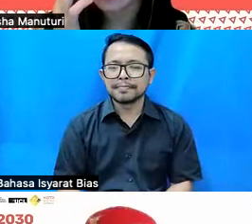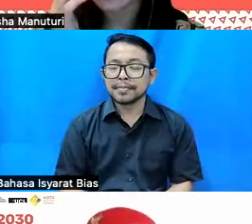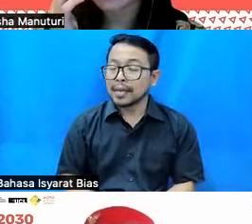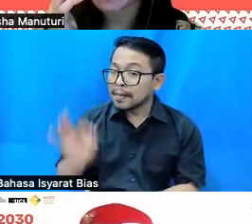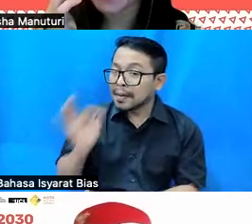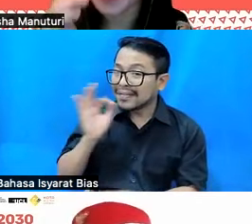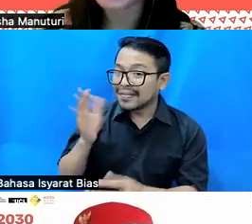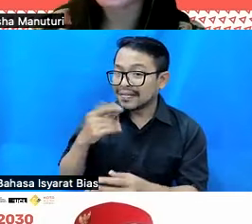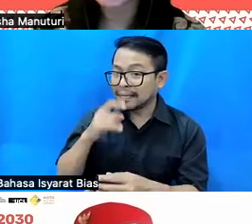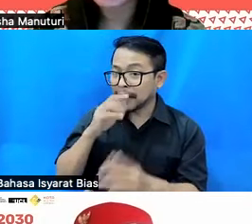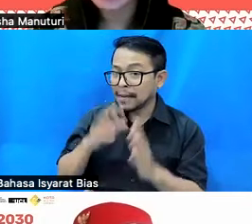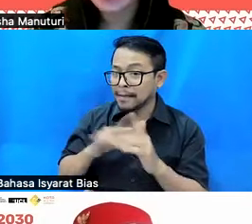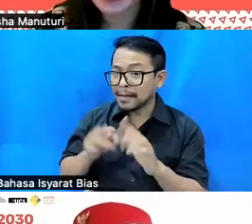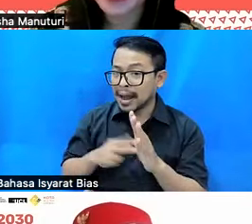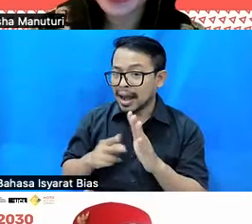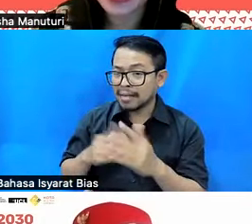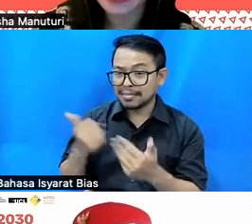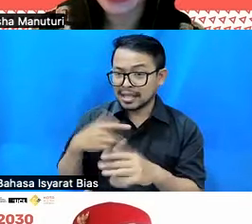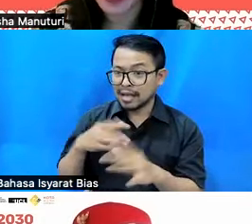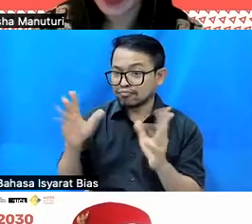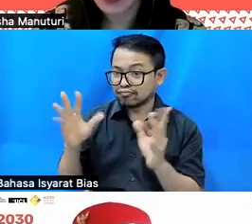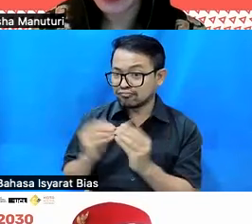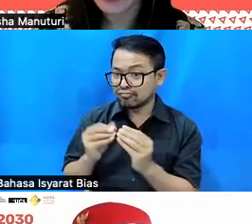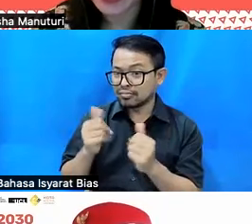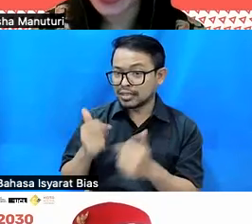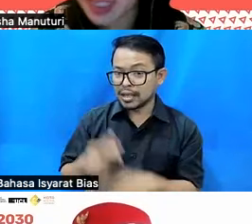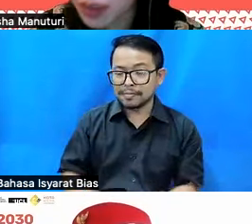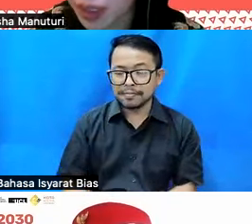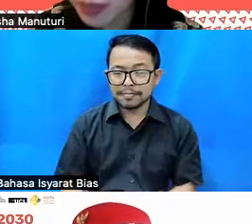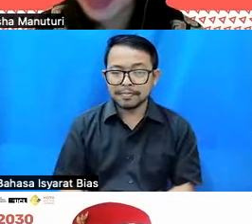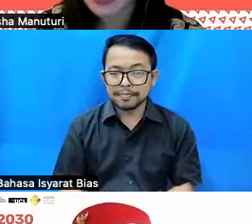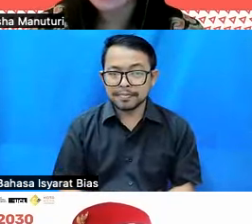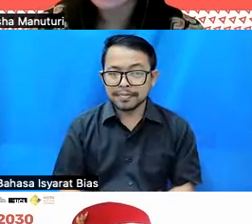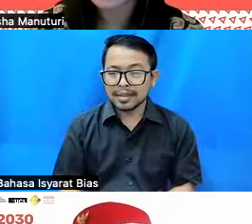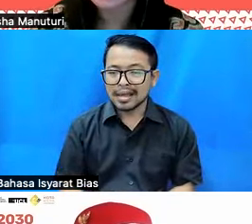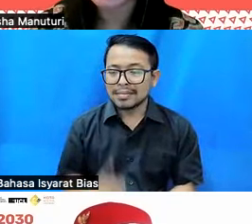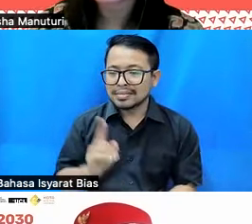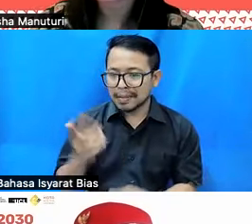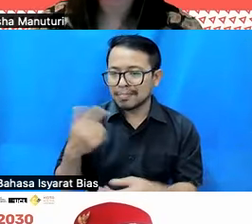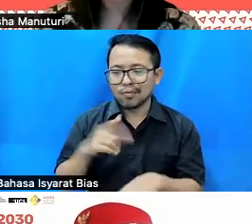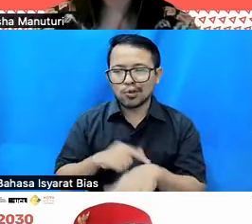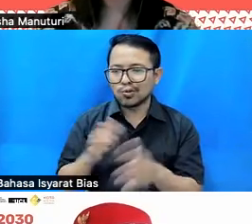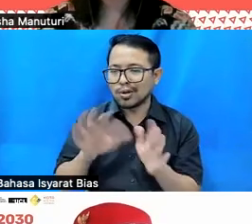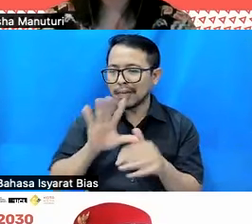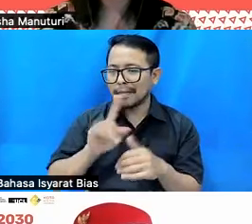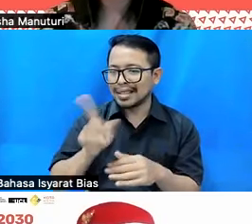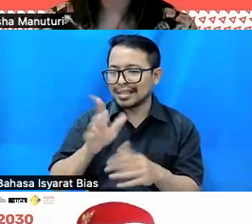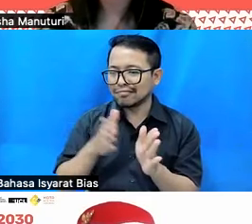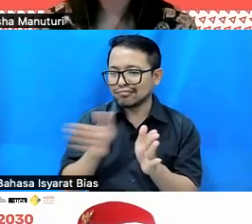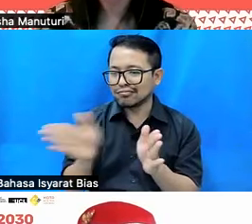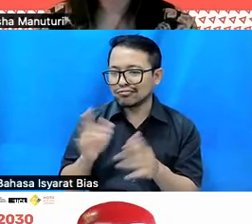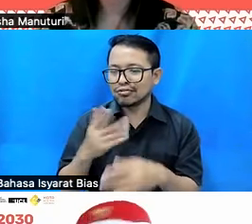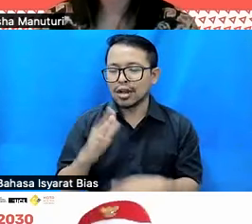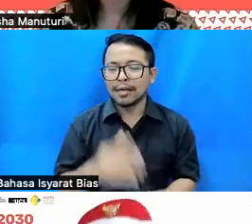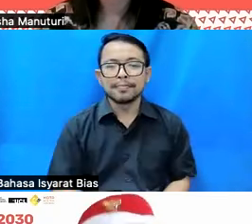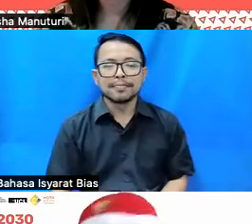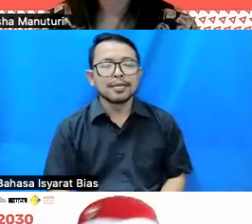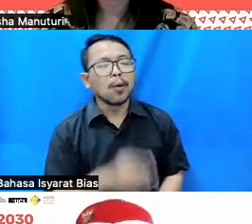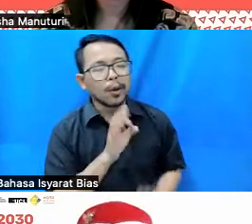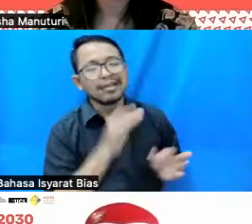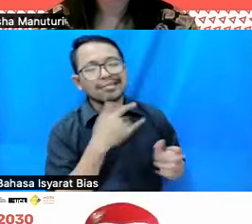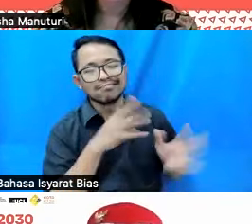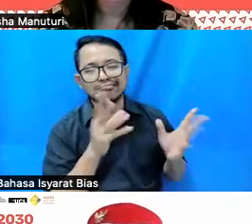excuse me, Pak Maman, could you please wrap up, because we have gone over 5 minutes. Okay, here's